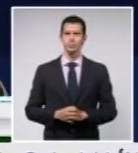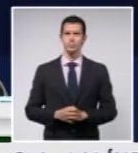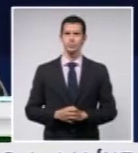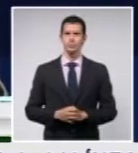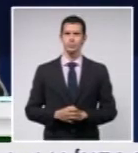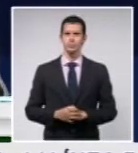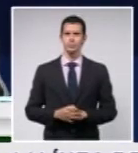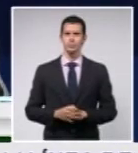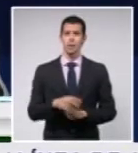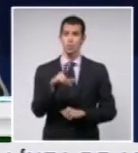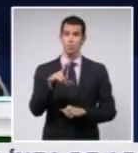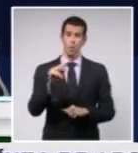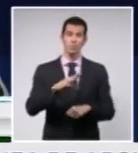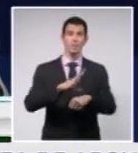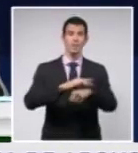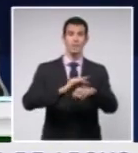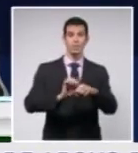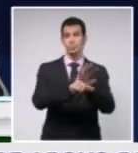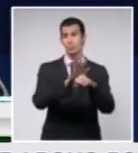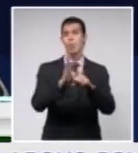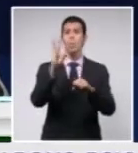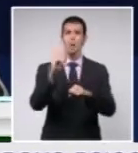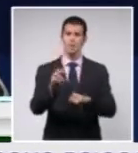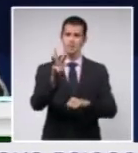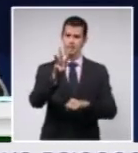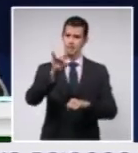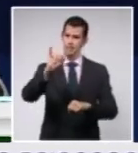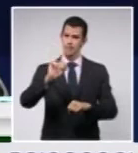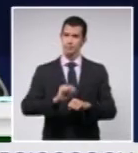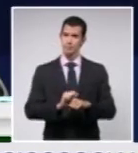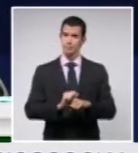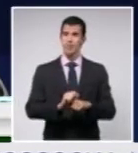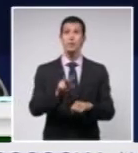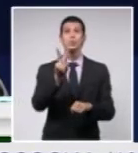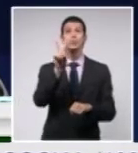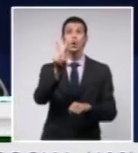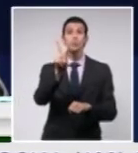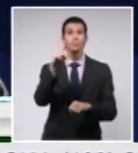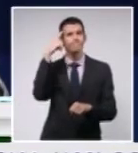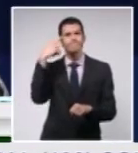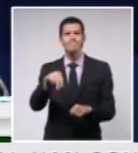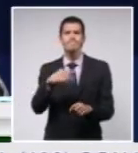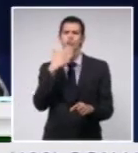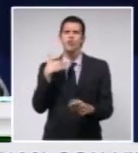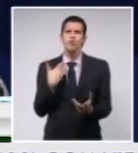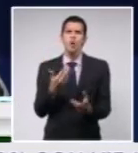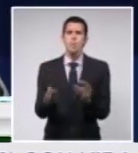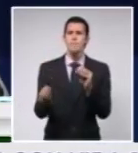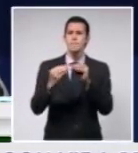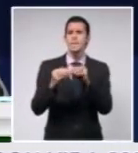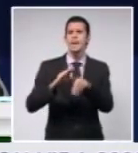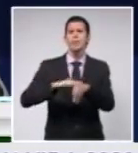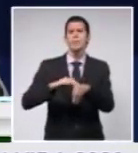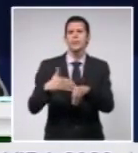in 50 cases reported over the last 15 days is still being investigated.